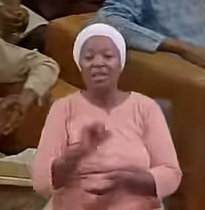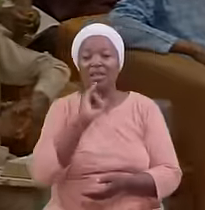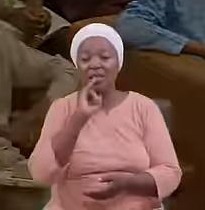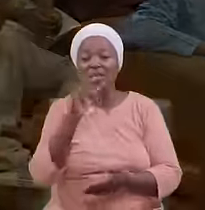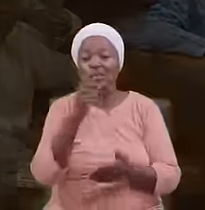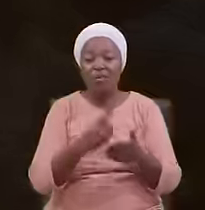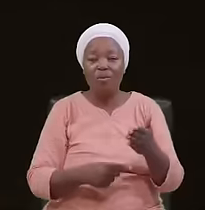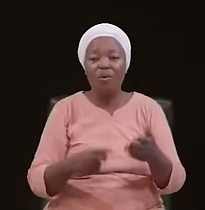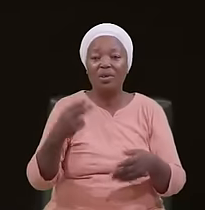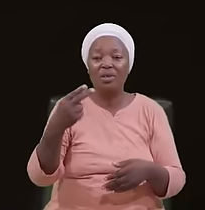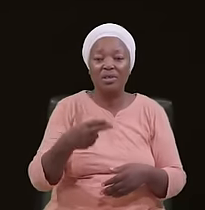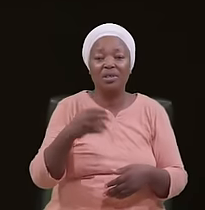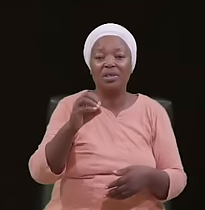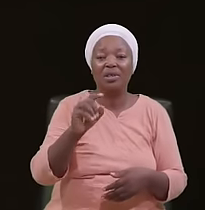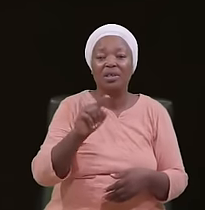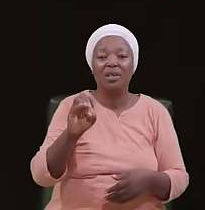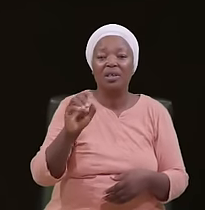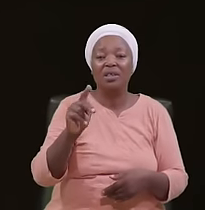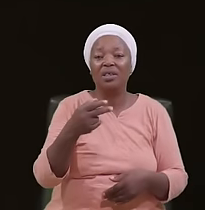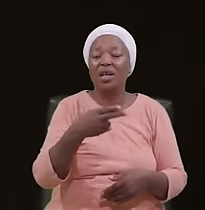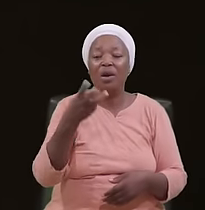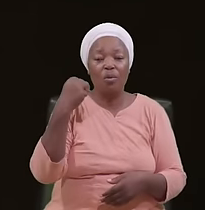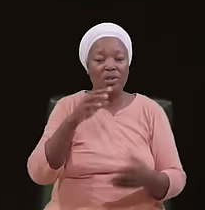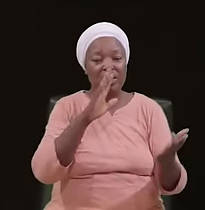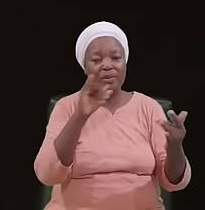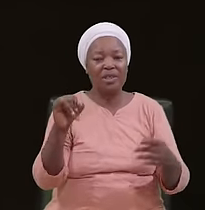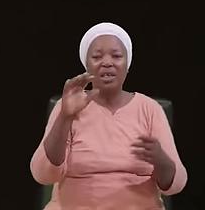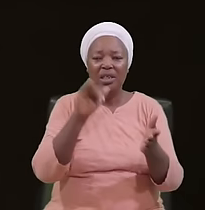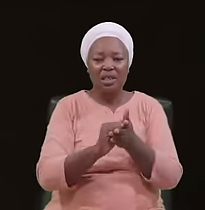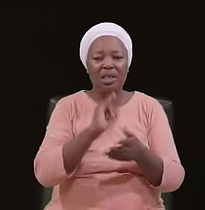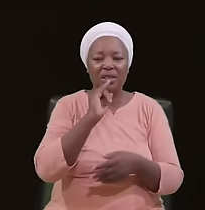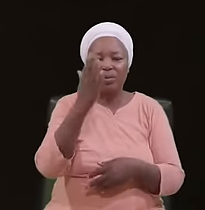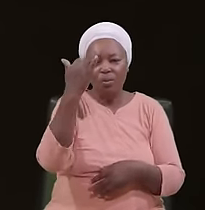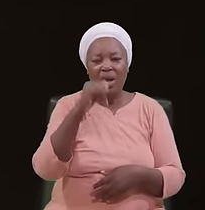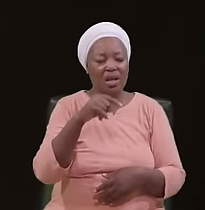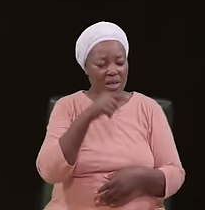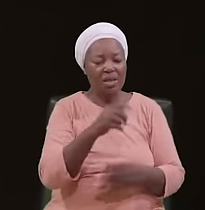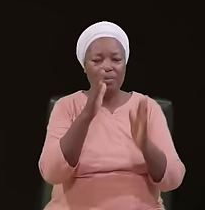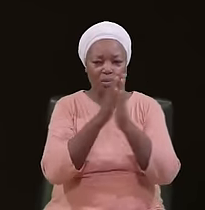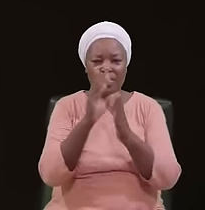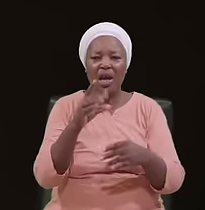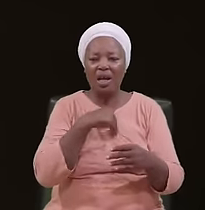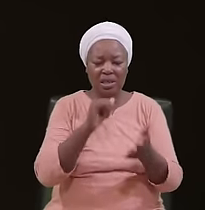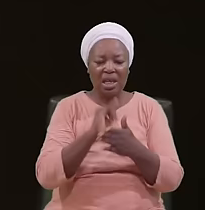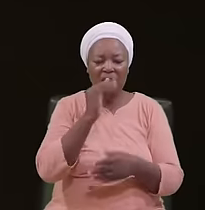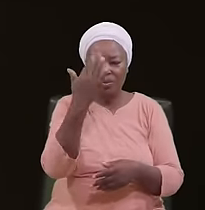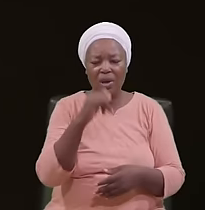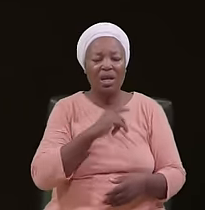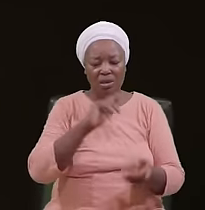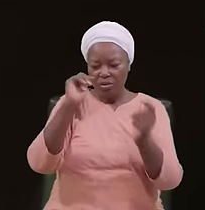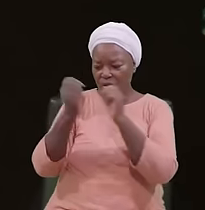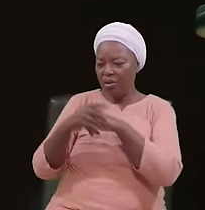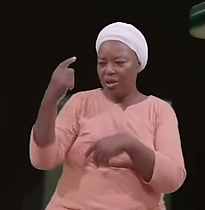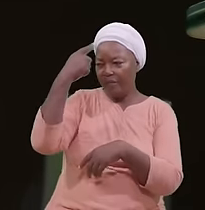Hezekiah was expecting. That's why he prayed. That's why he turned his face to the